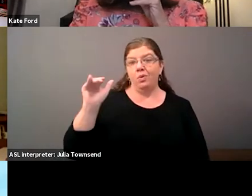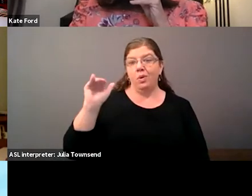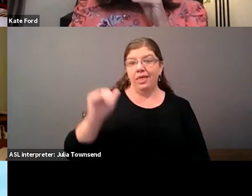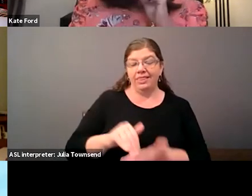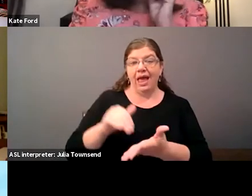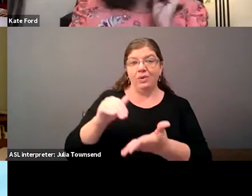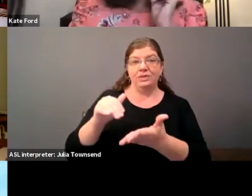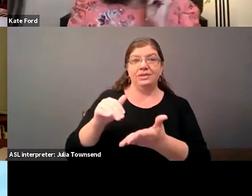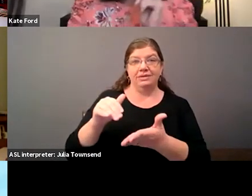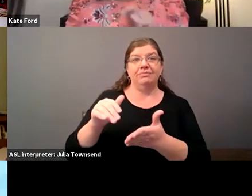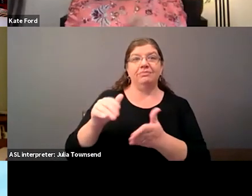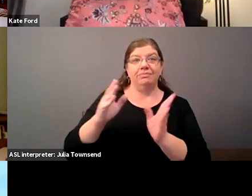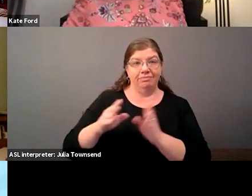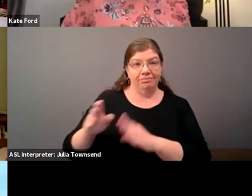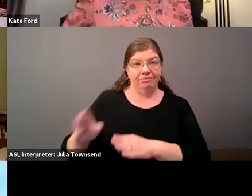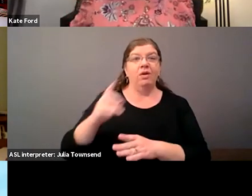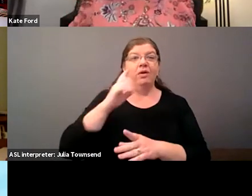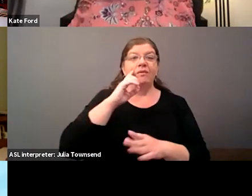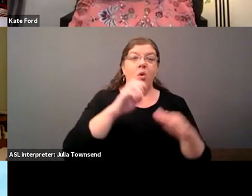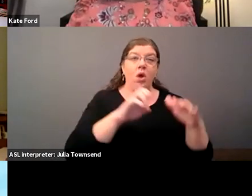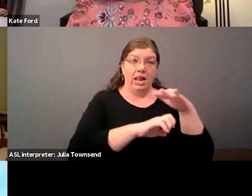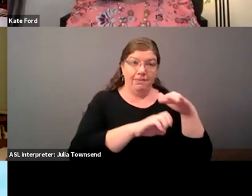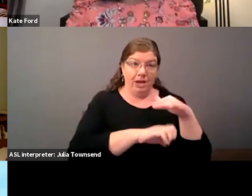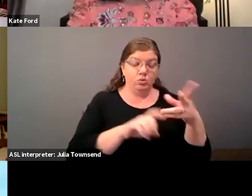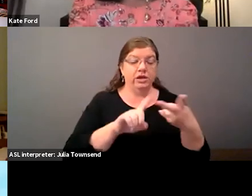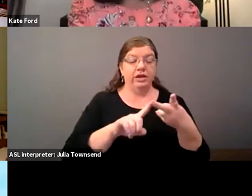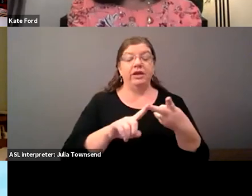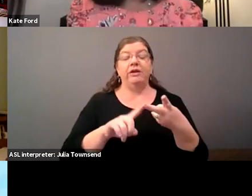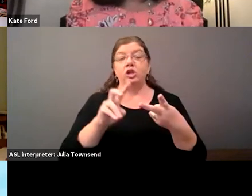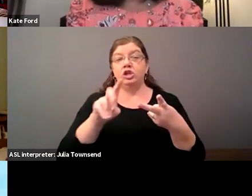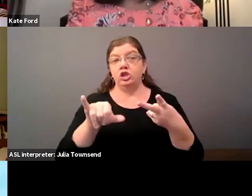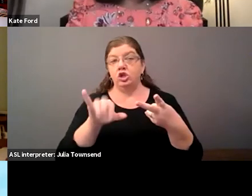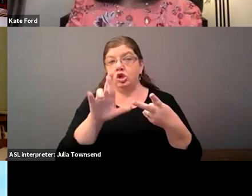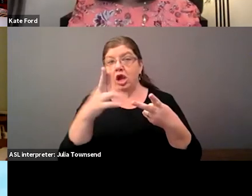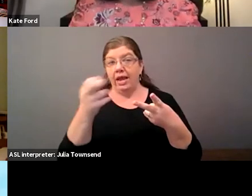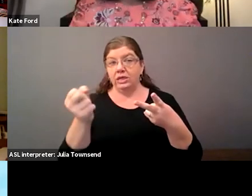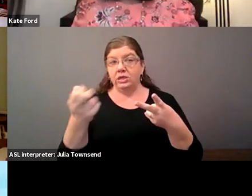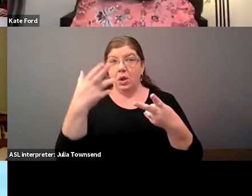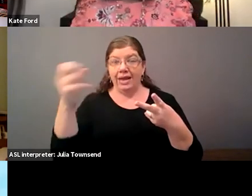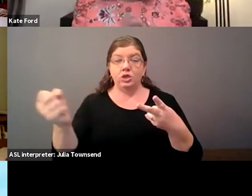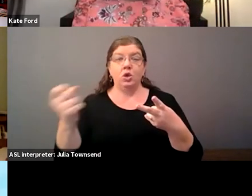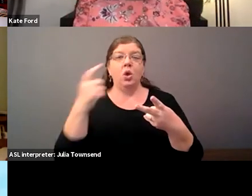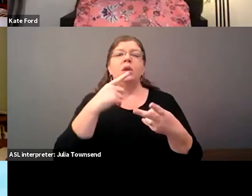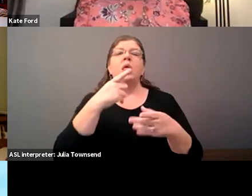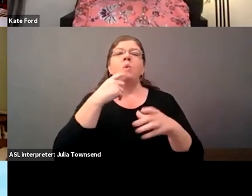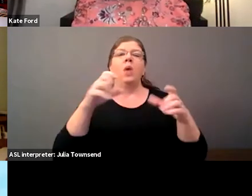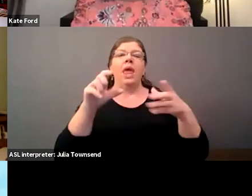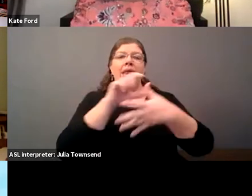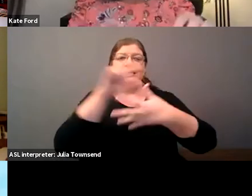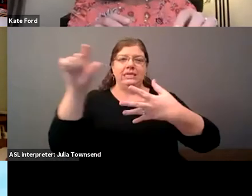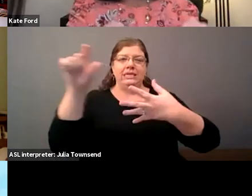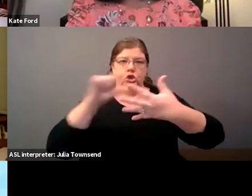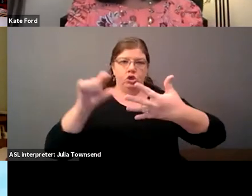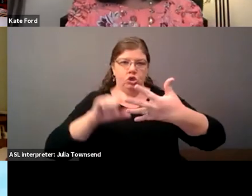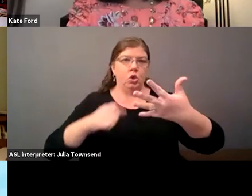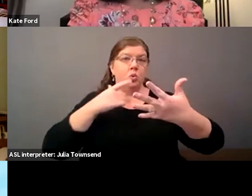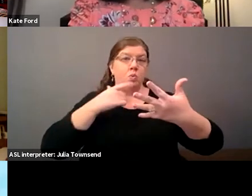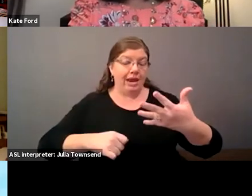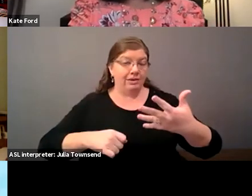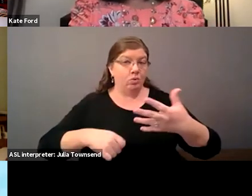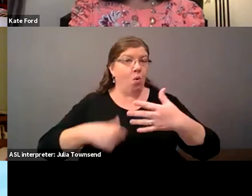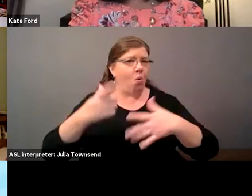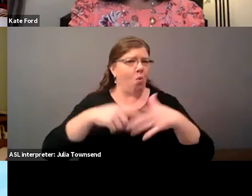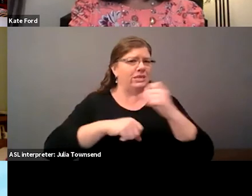as it was mentioned for elementary for junior high and high school is when we're in the red tier so what's preventing for